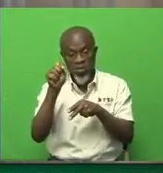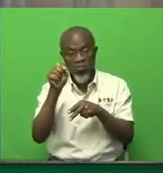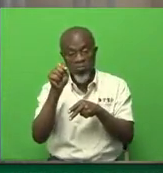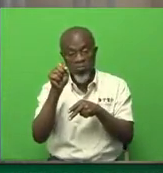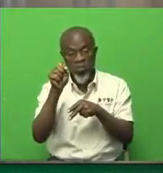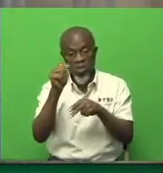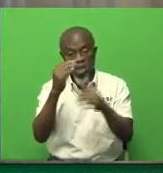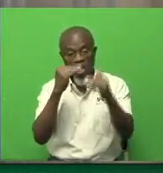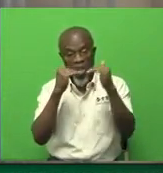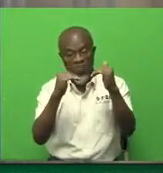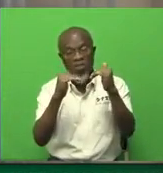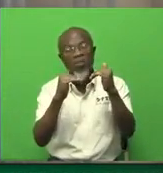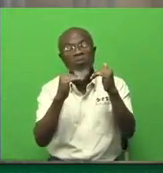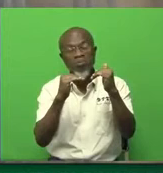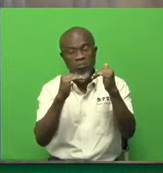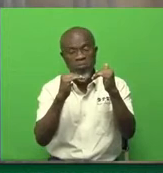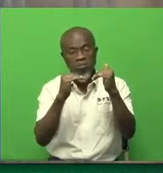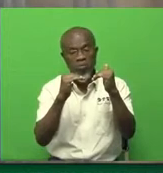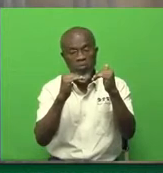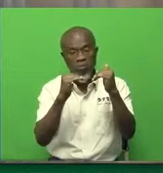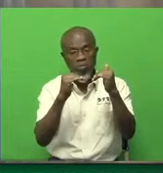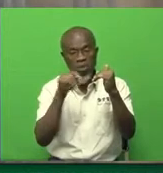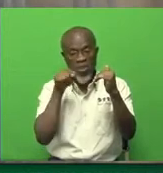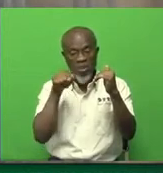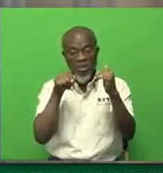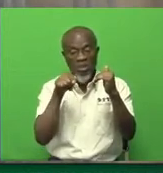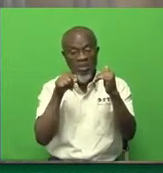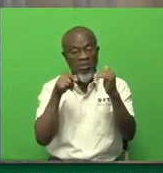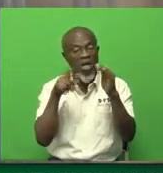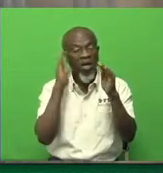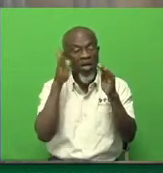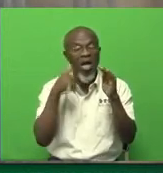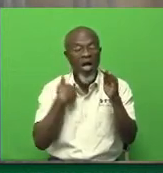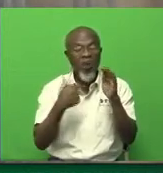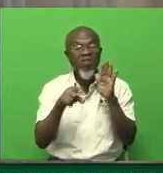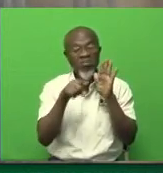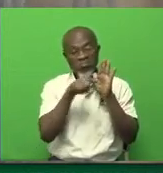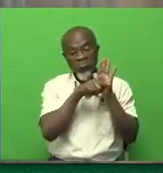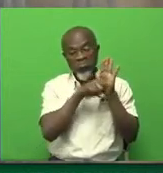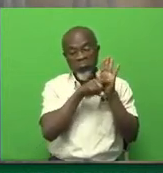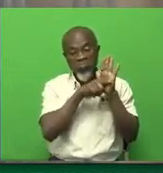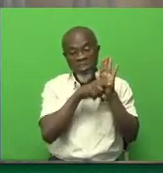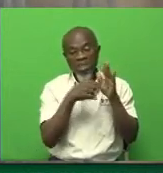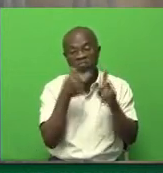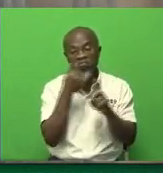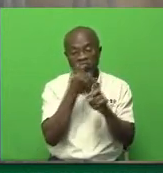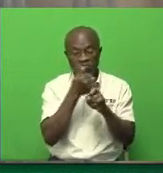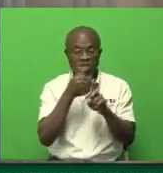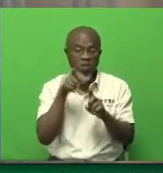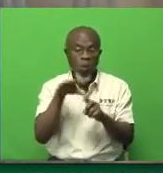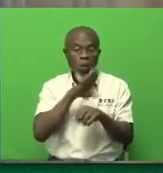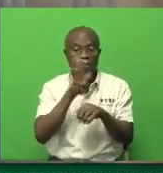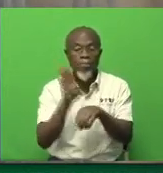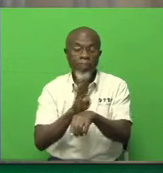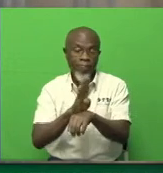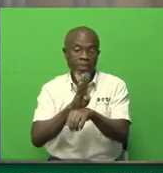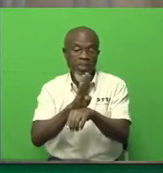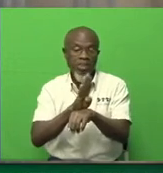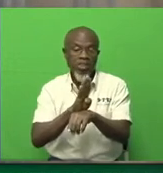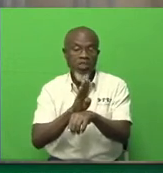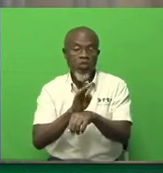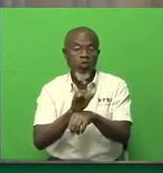and this has a negative effect on businesses who wish to participate in the vat regime